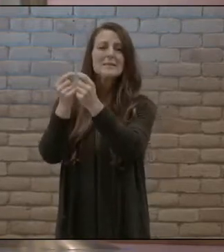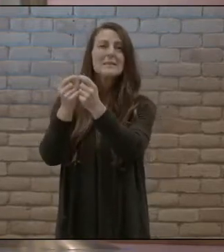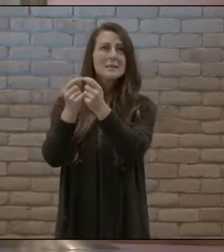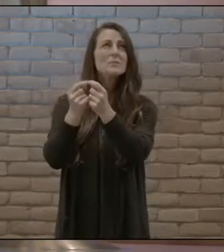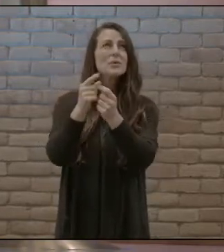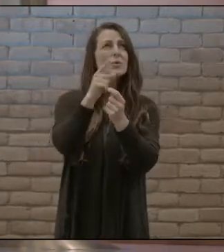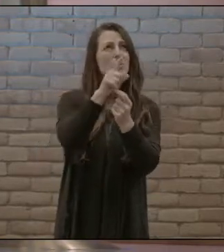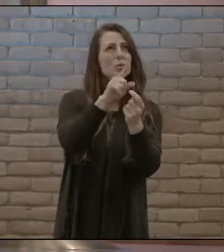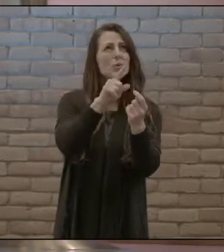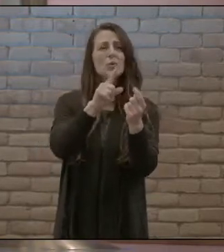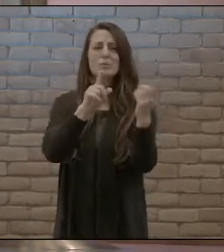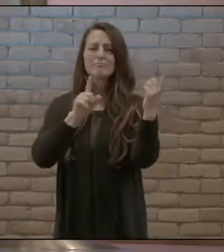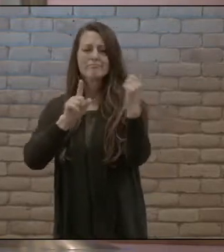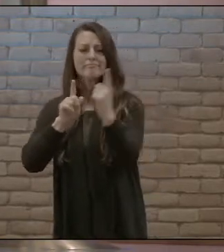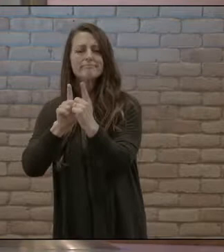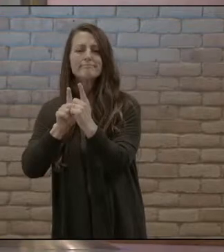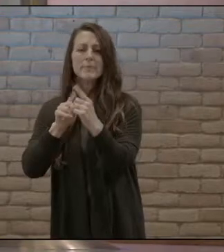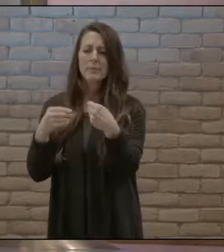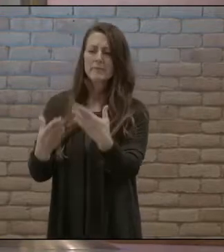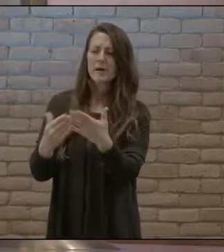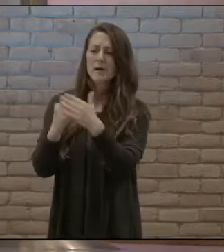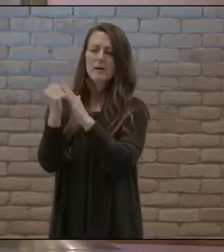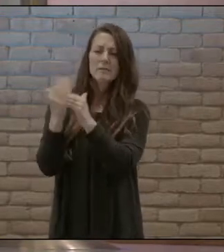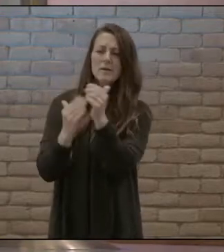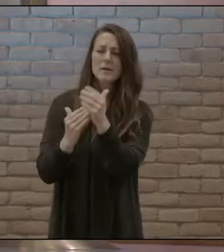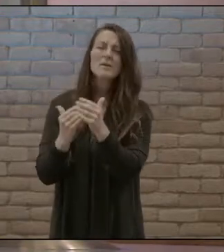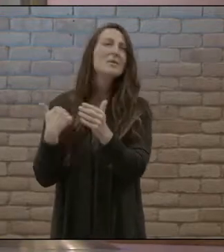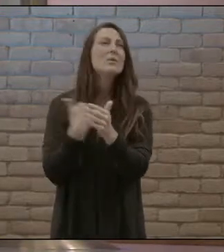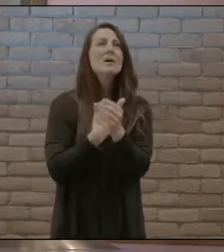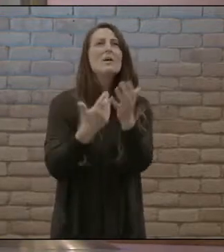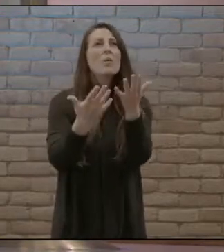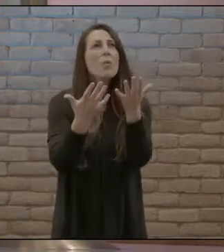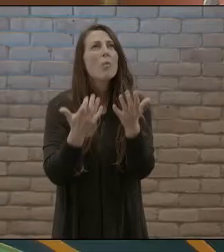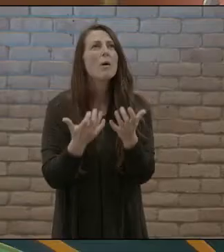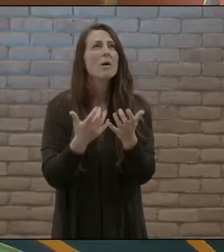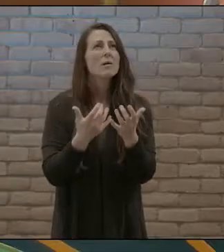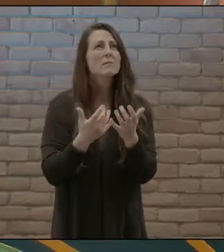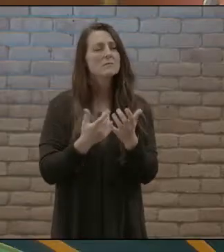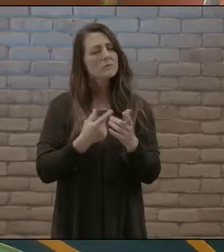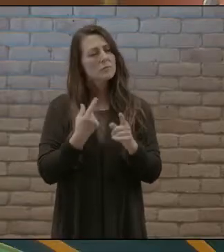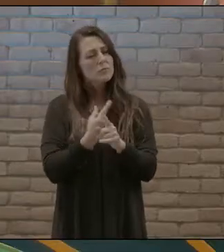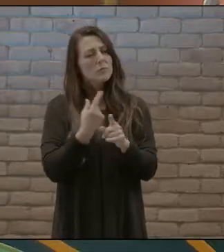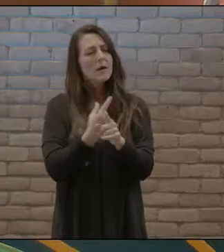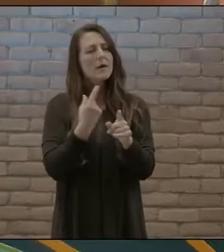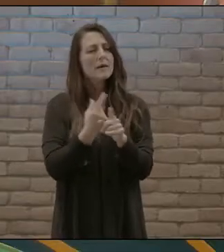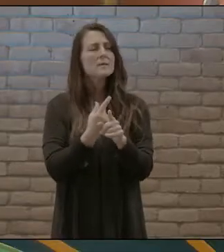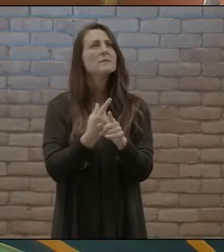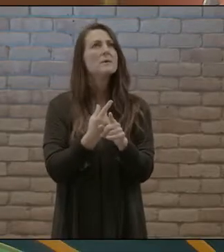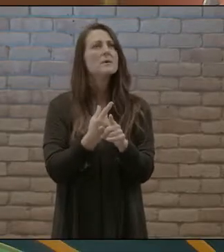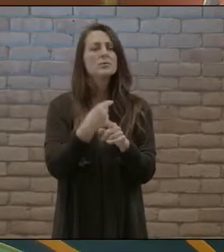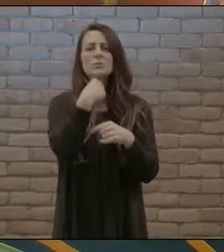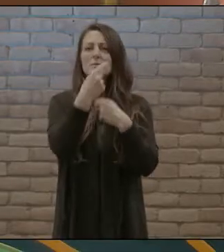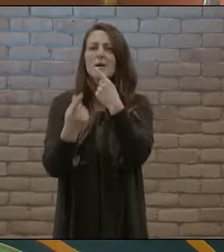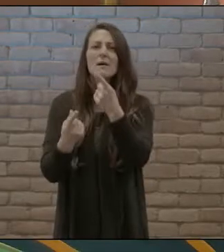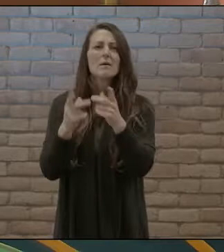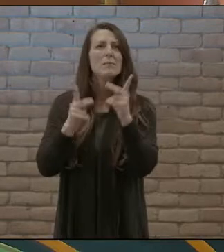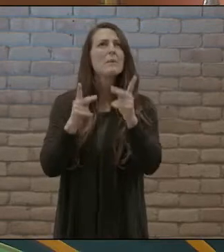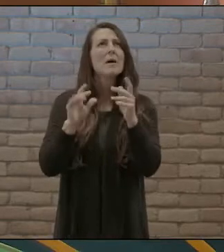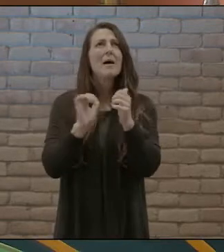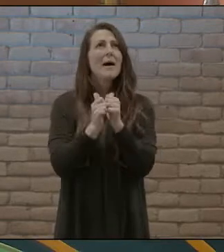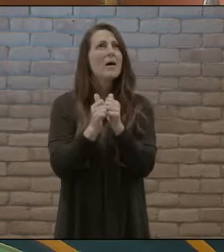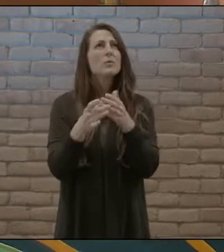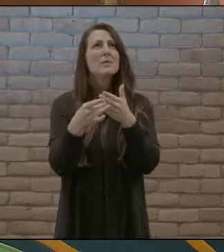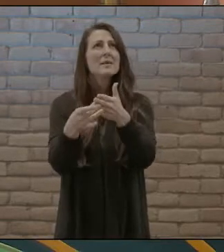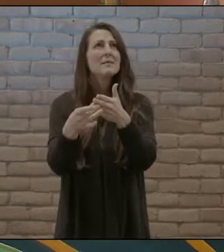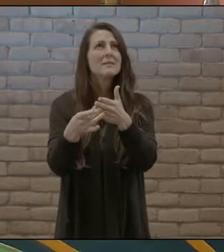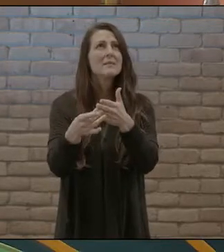out exactly the right way that you would love us to lead at this time. No answers are easy. Everything